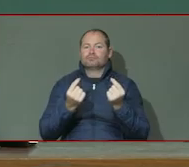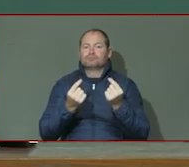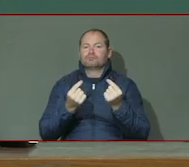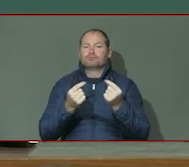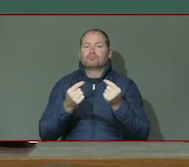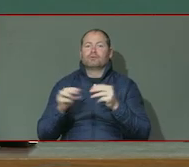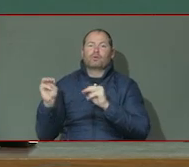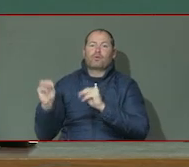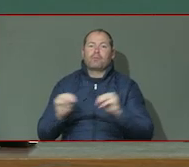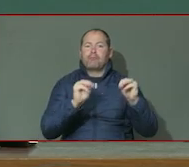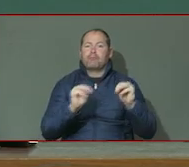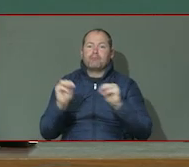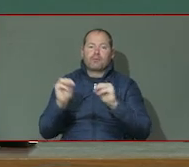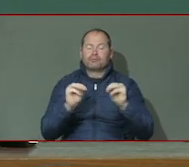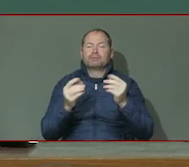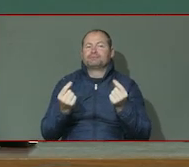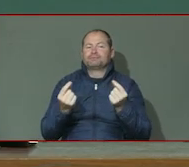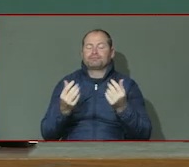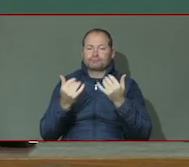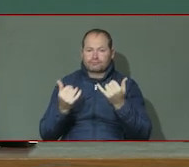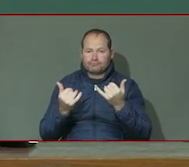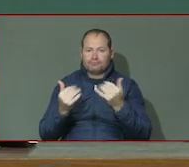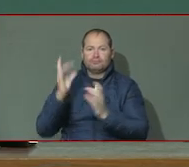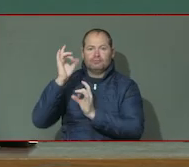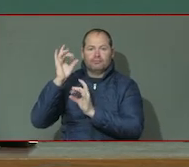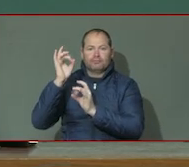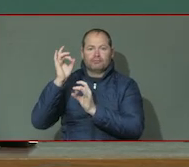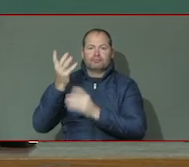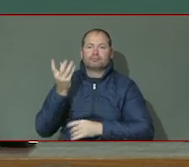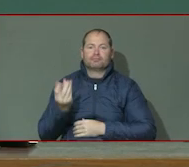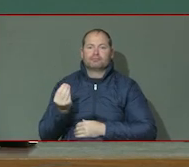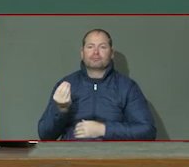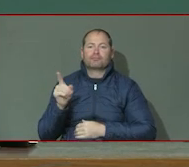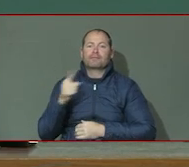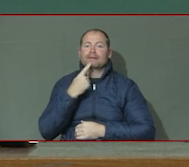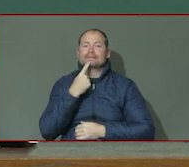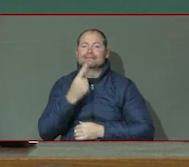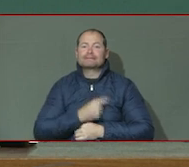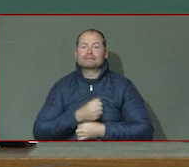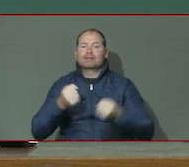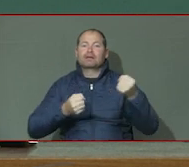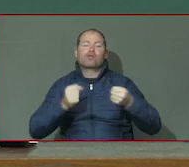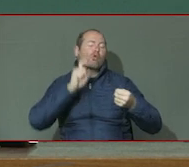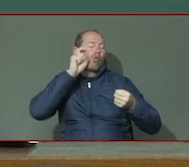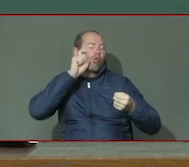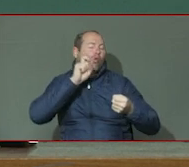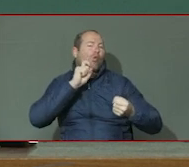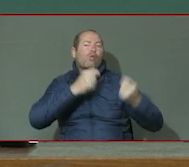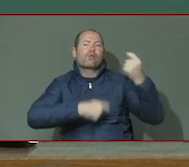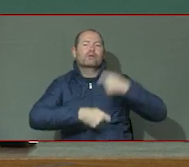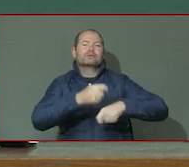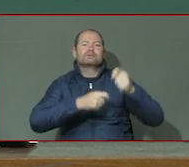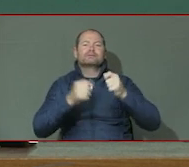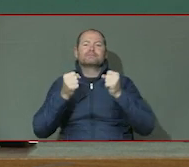All right, but in this case, they give you information. They say an old vehicle was sold at carrying value. The cost price of the vehicle